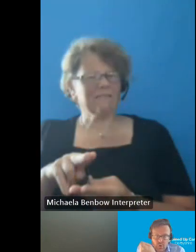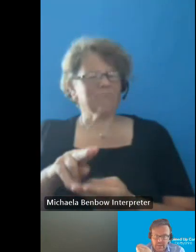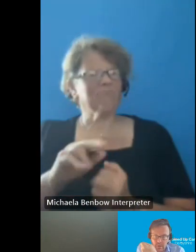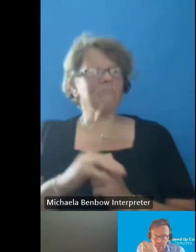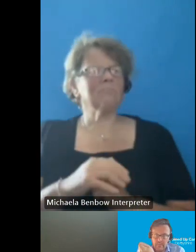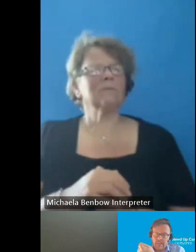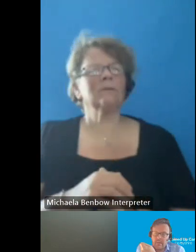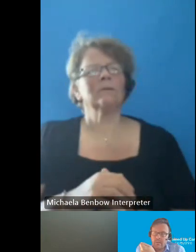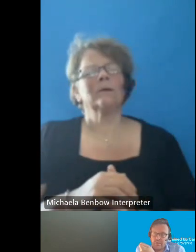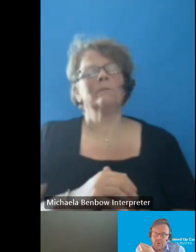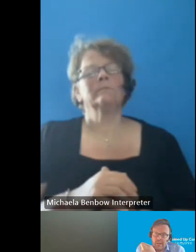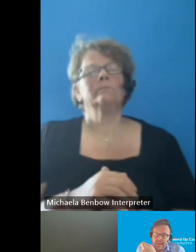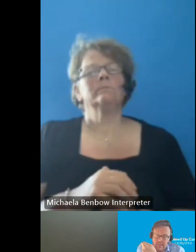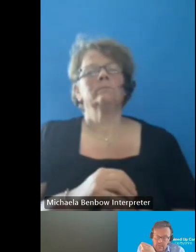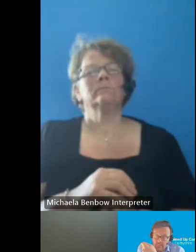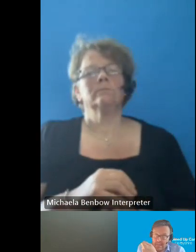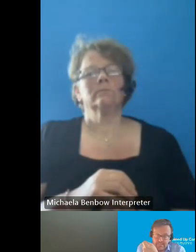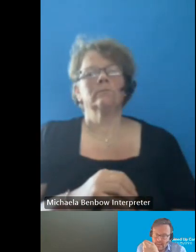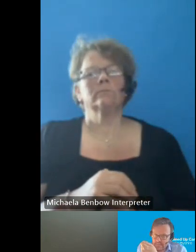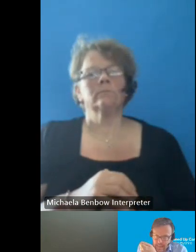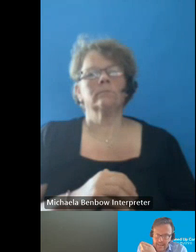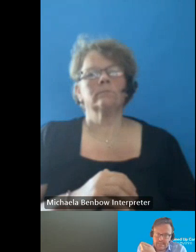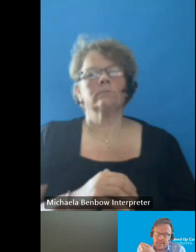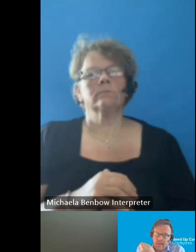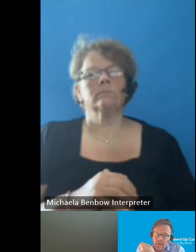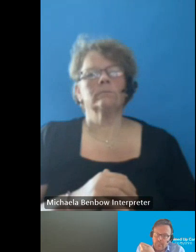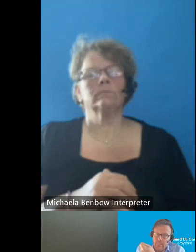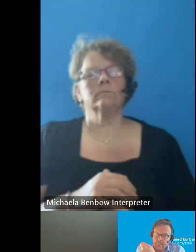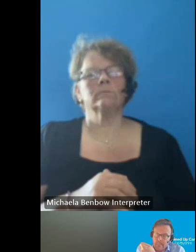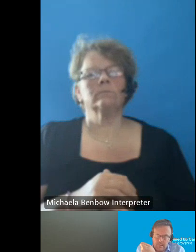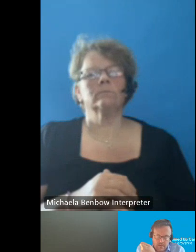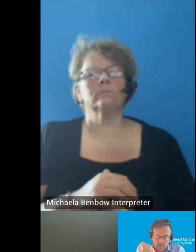document, working on the early aspects of that.